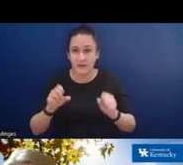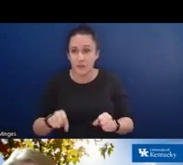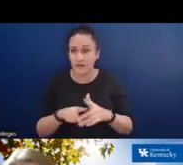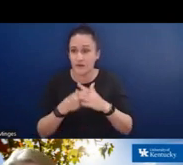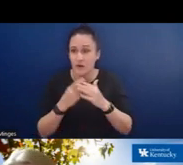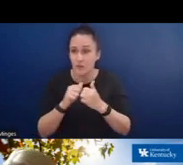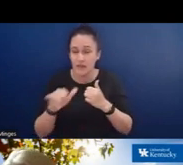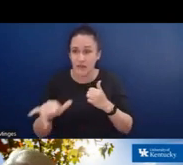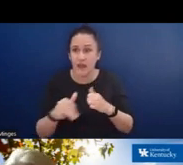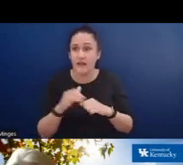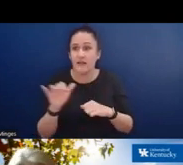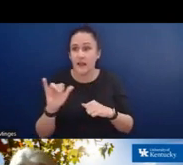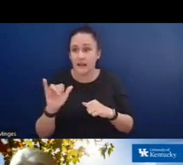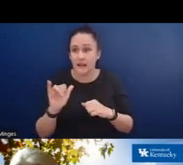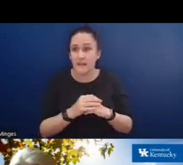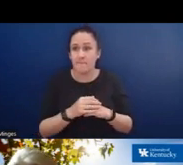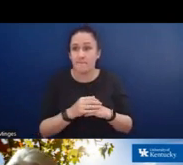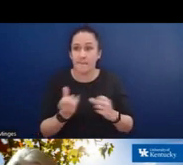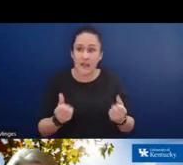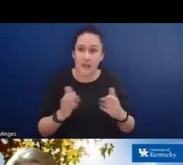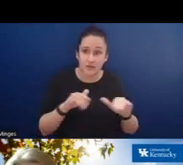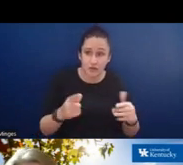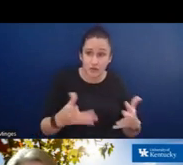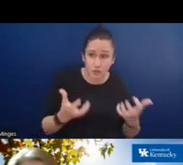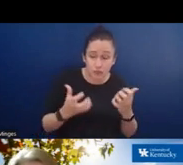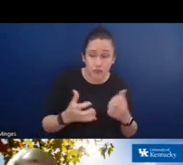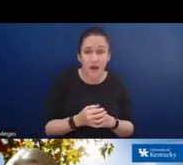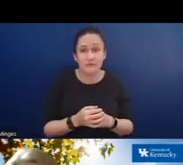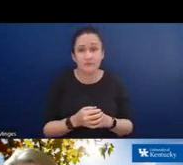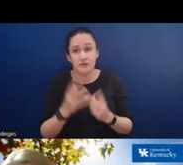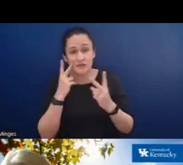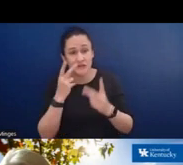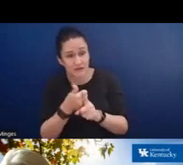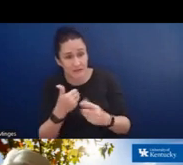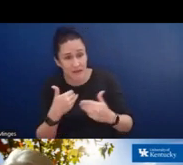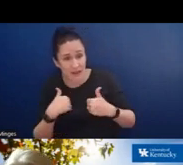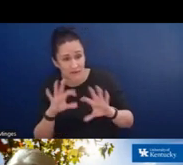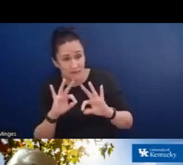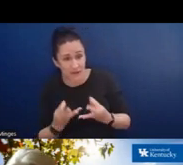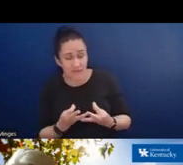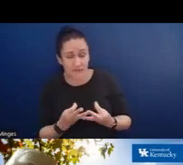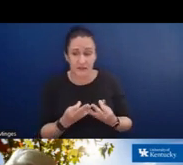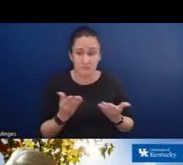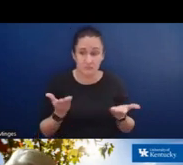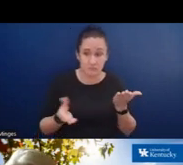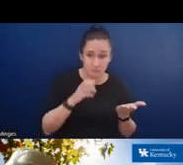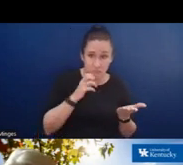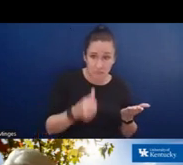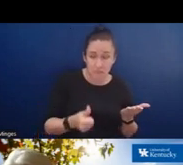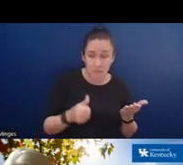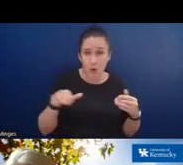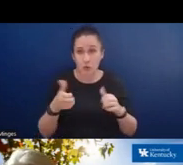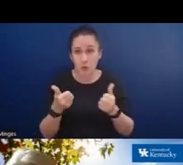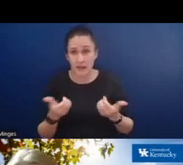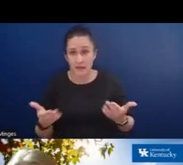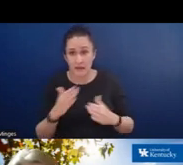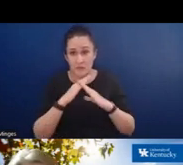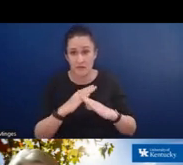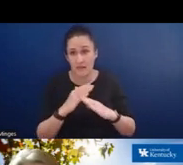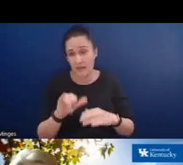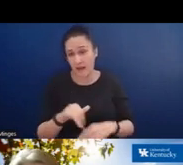many children do you want to have? Do you see yourself having a family? Do you not see yourself having a family? And are you doing anything to prevent